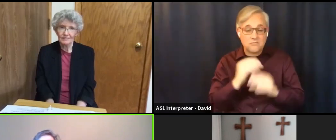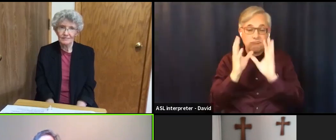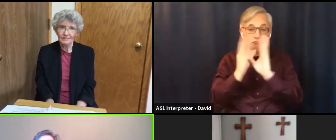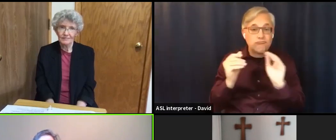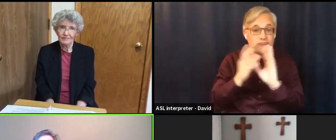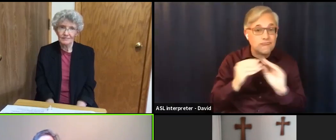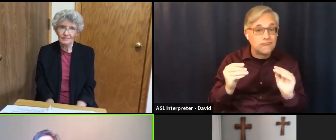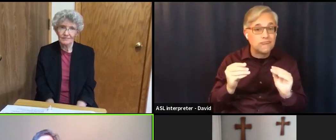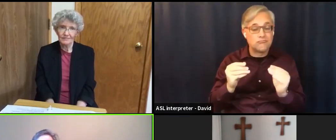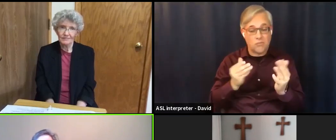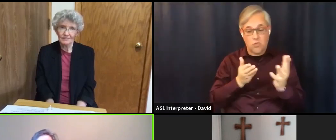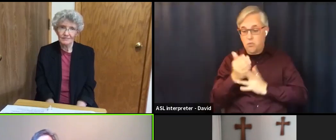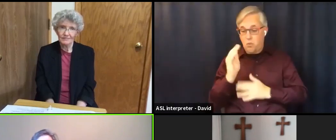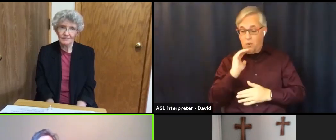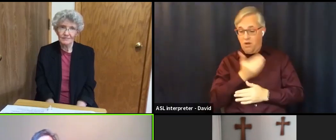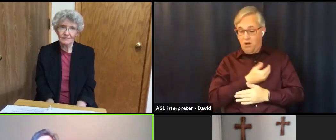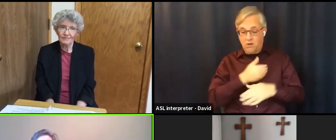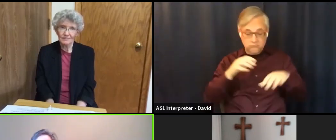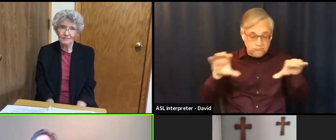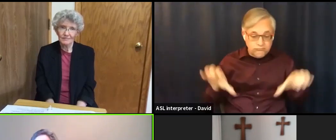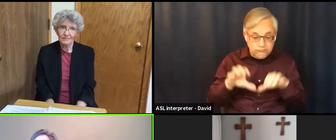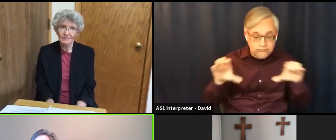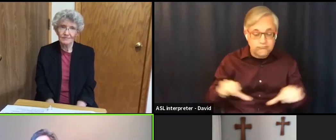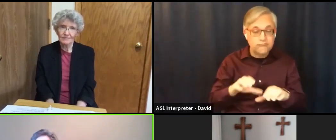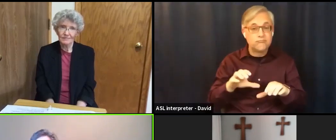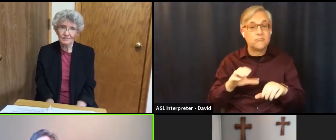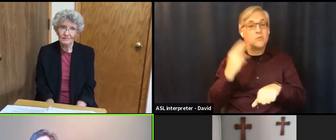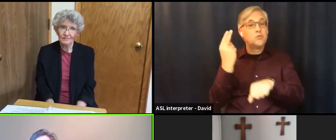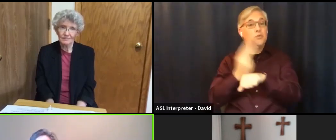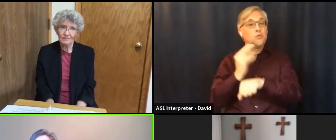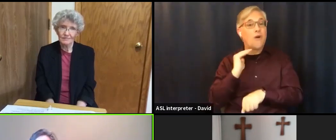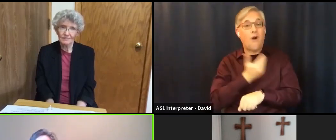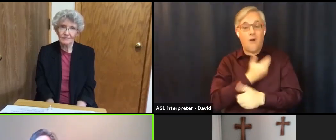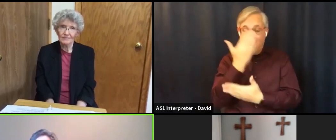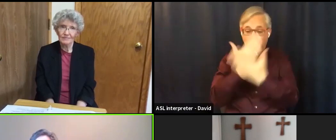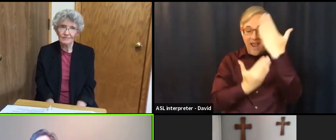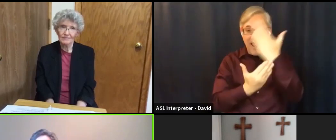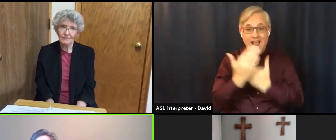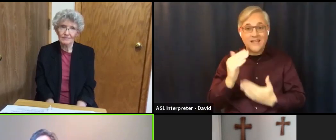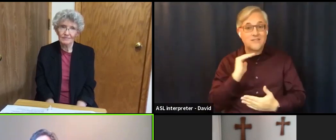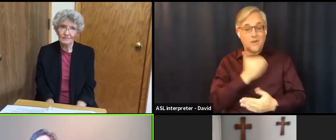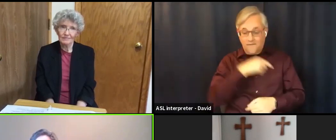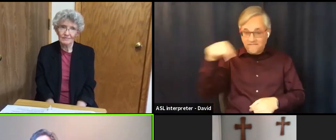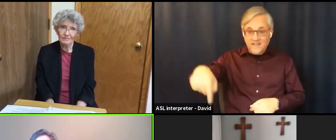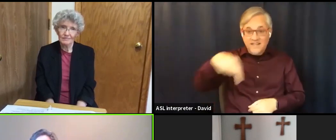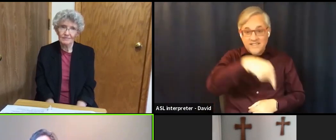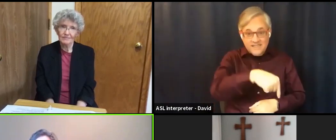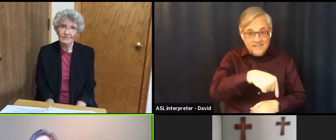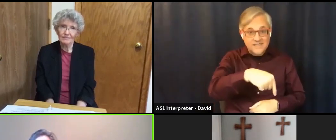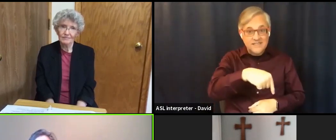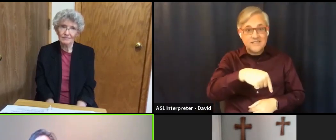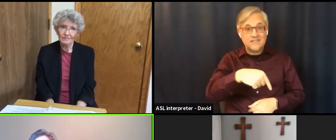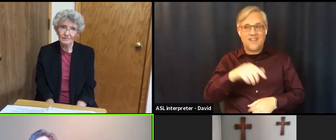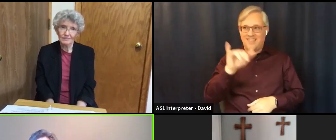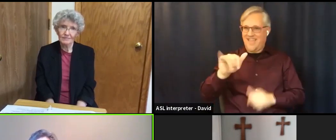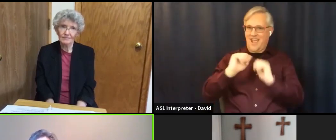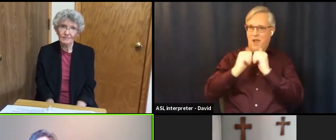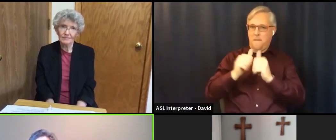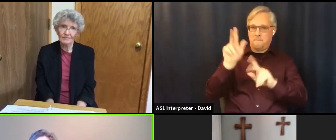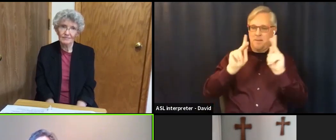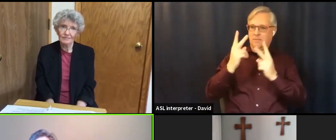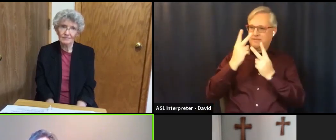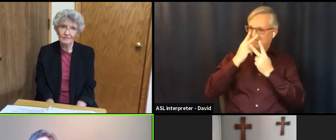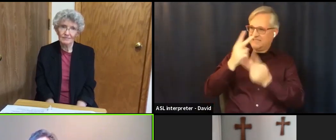actions, our hands and feet, this is how others know God is